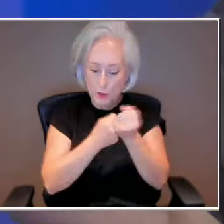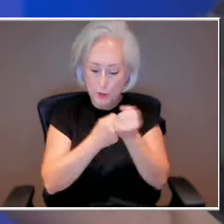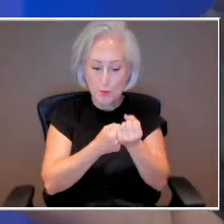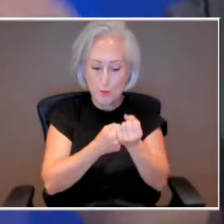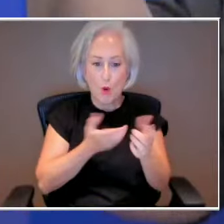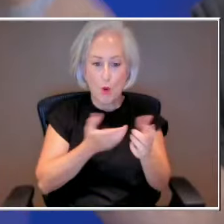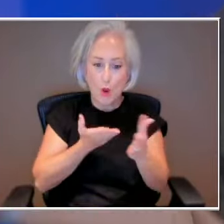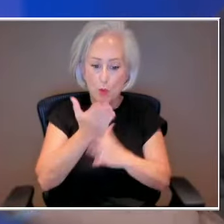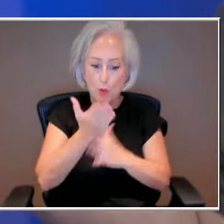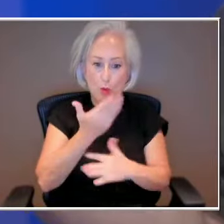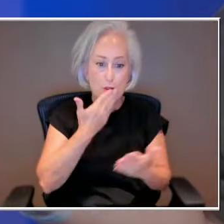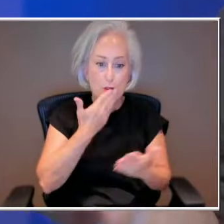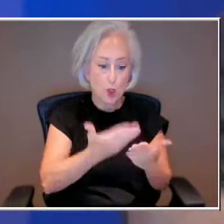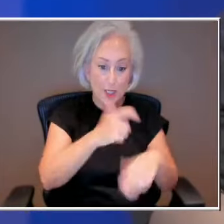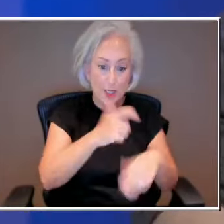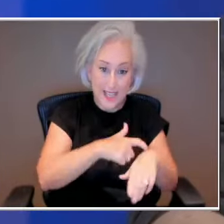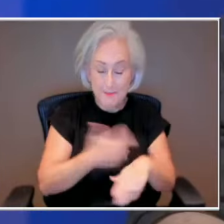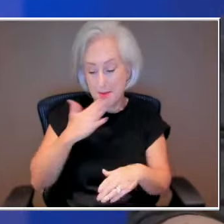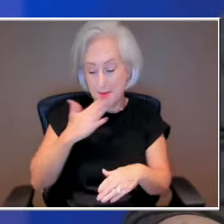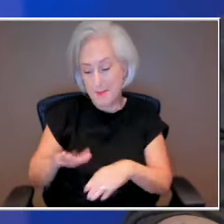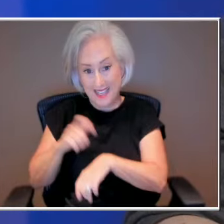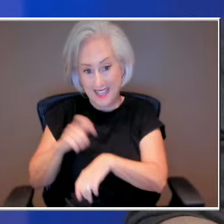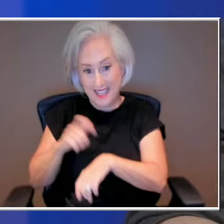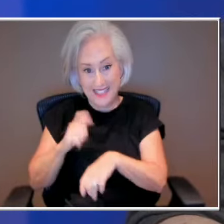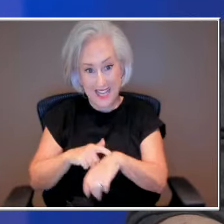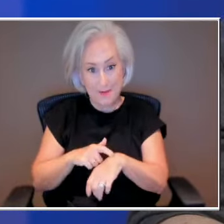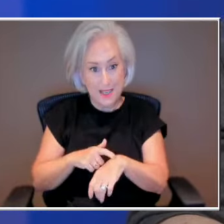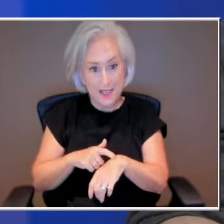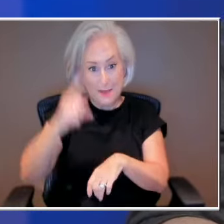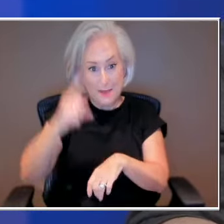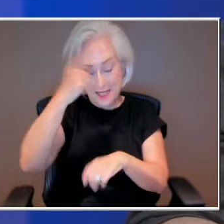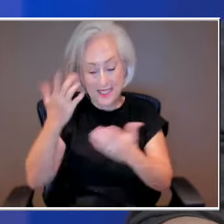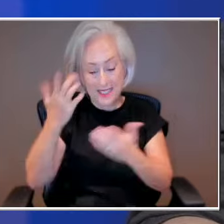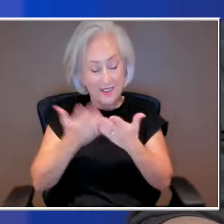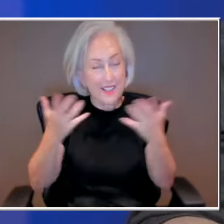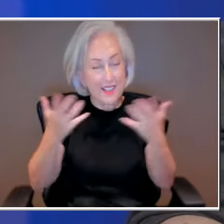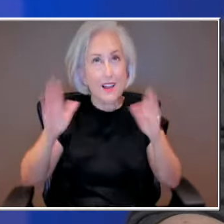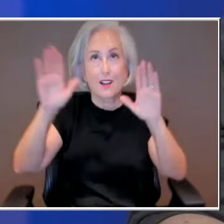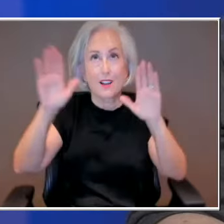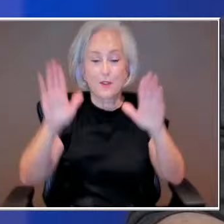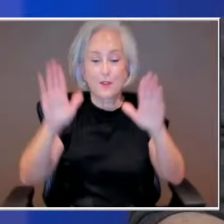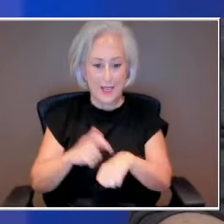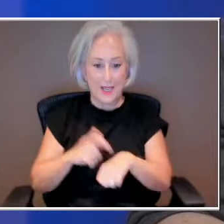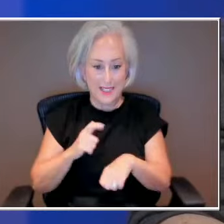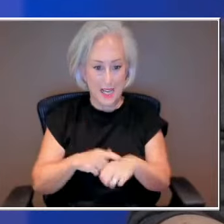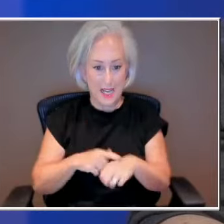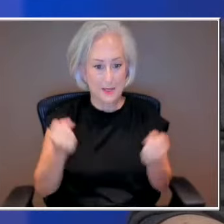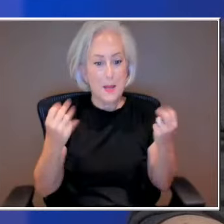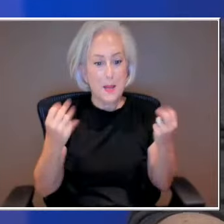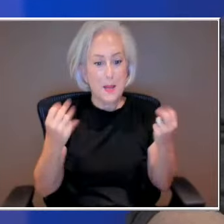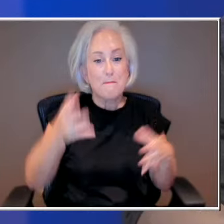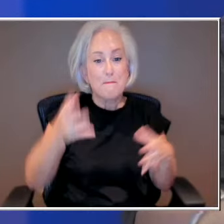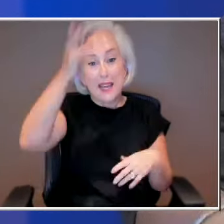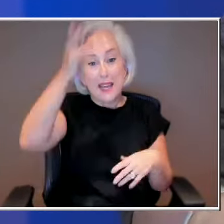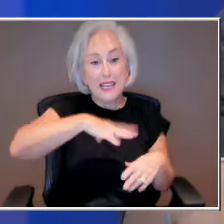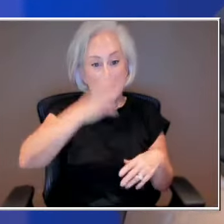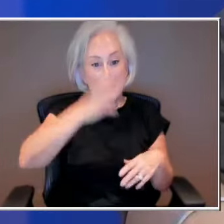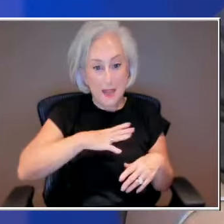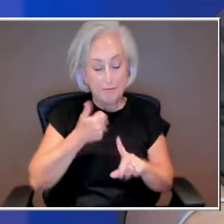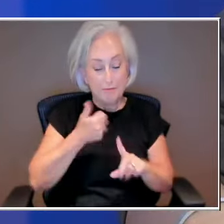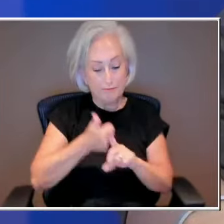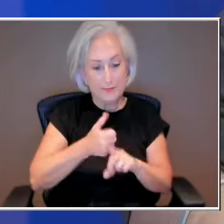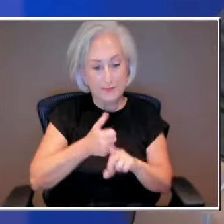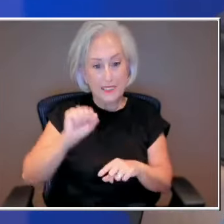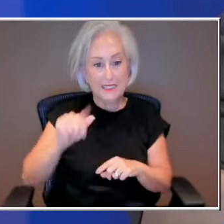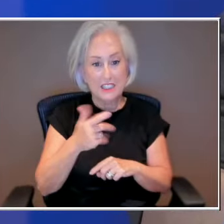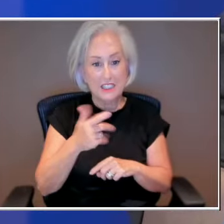great times, because there are a lot of great times. And many of our men out there that are stage 4, we've had a lot. We had